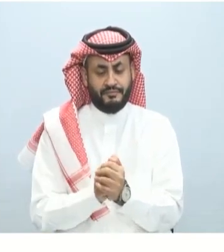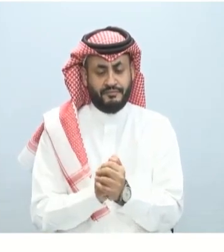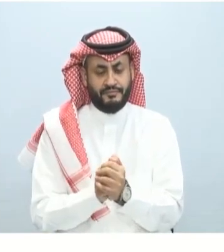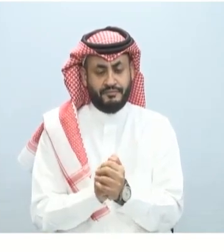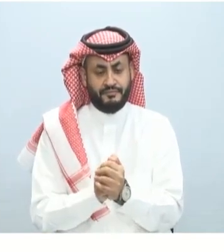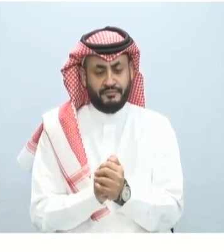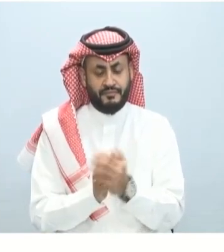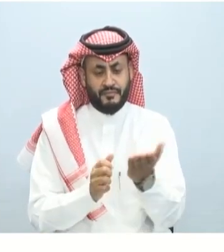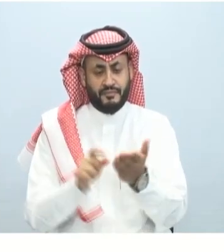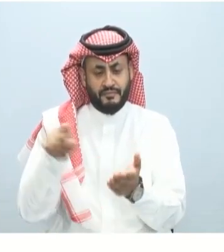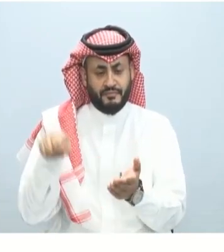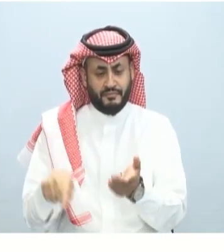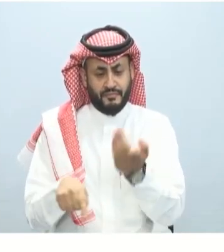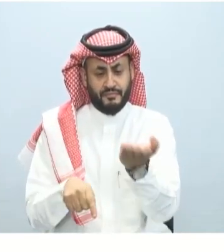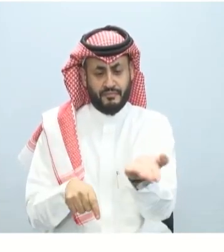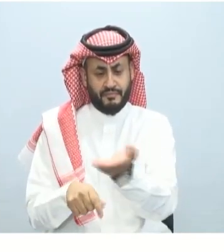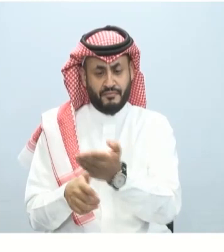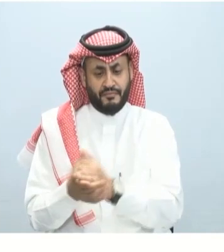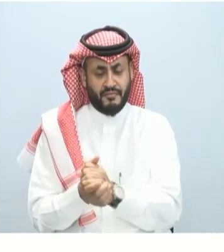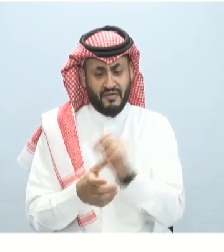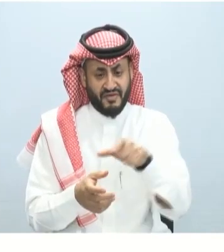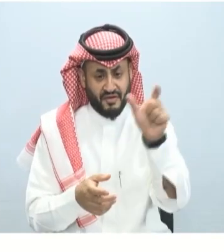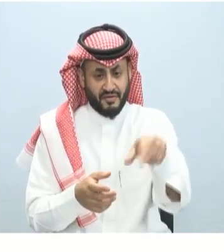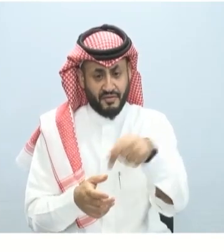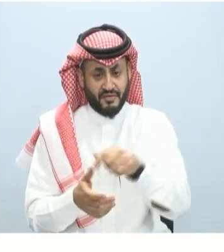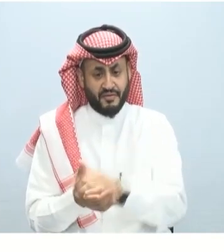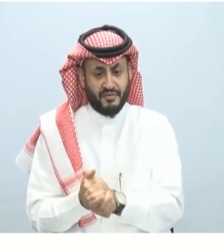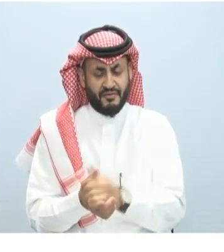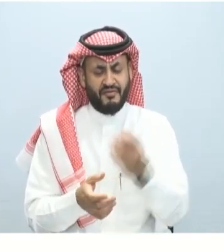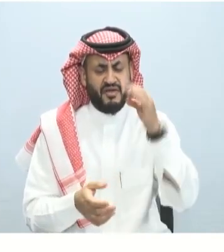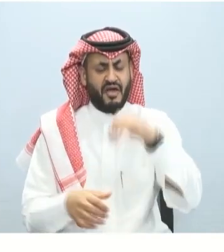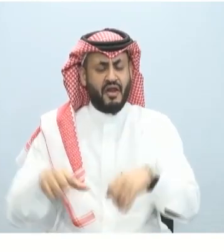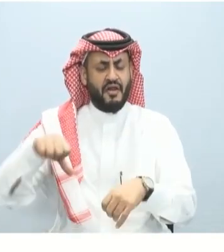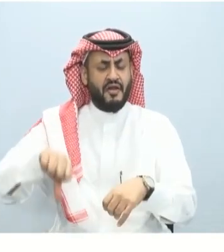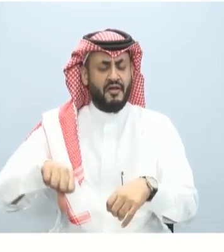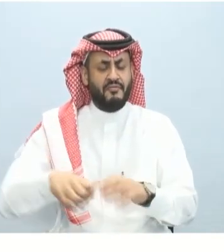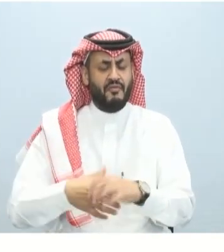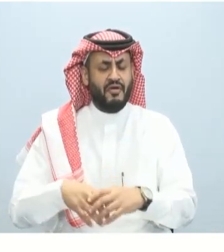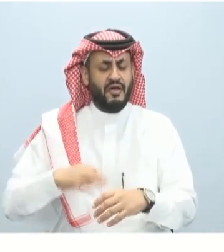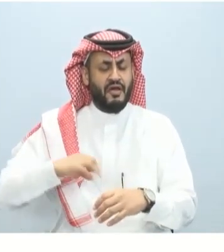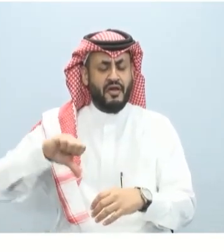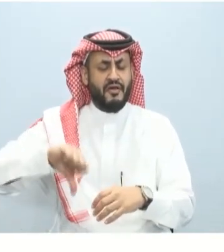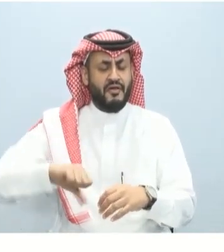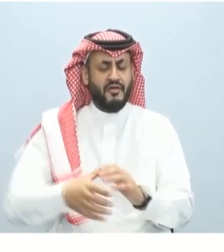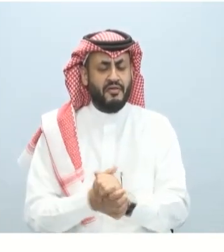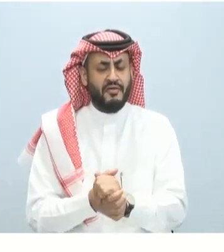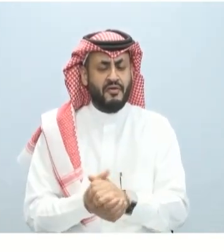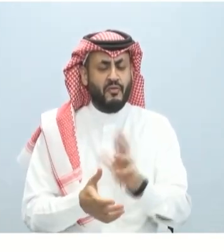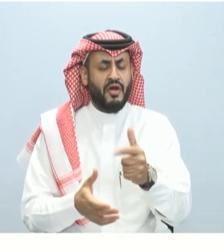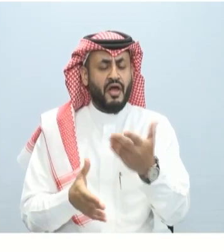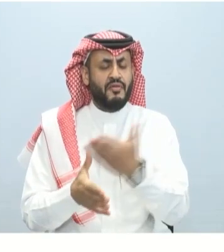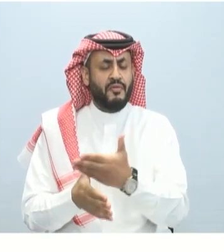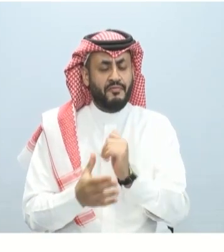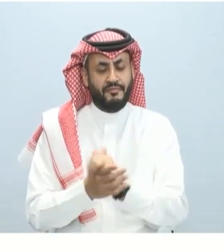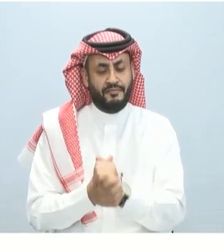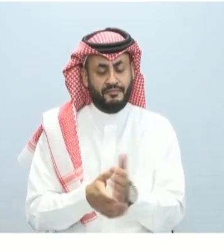We had the question, are there categories of TV films that you are not interested or you dislike, which or why? We